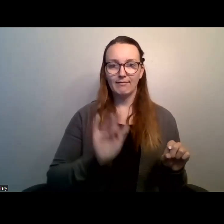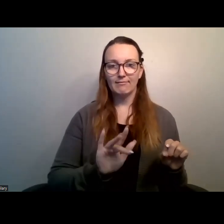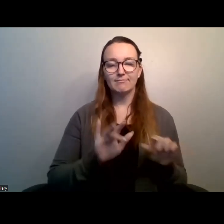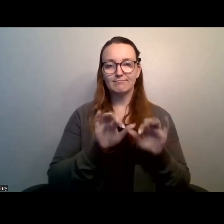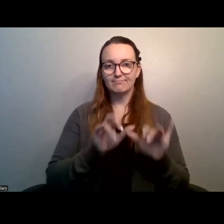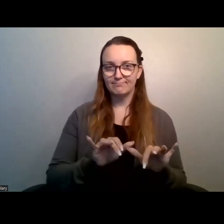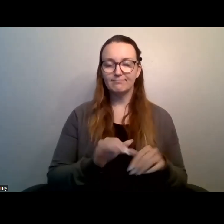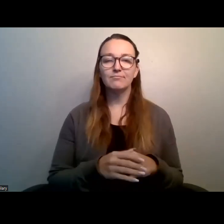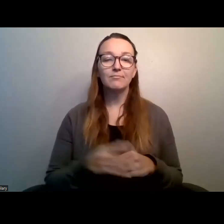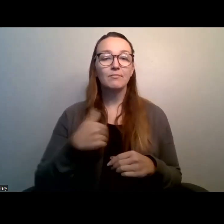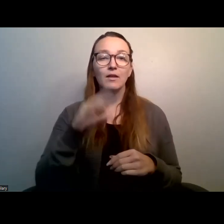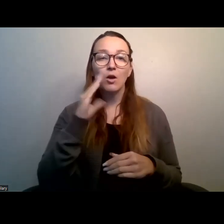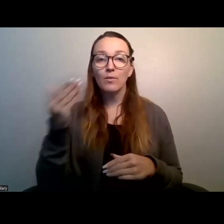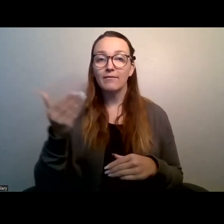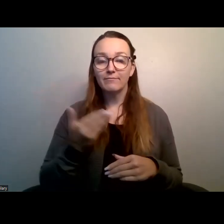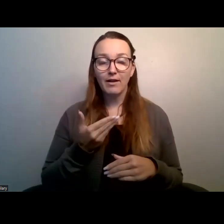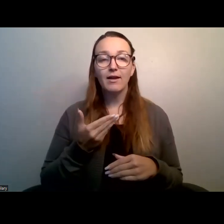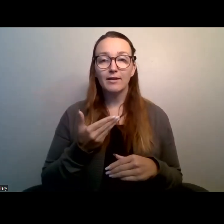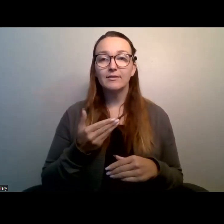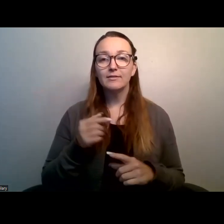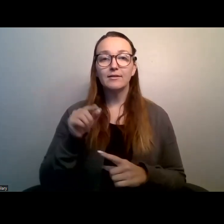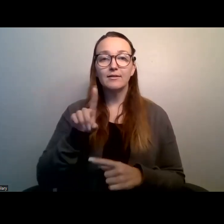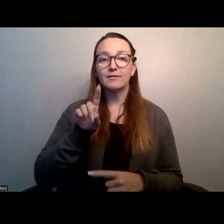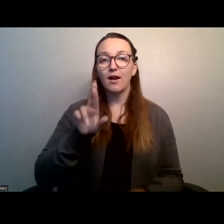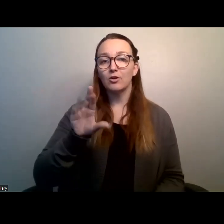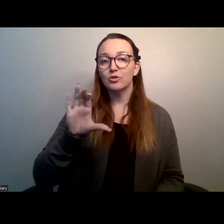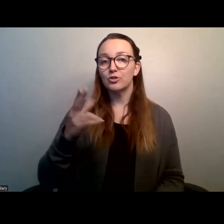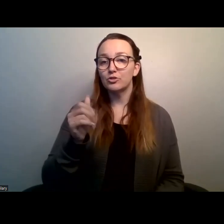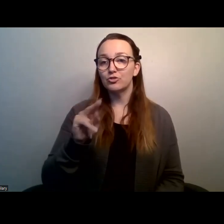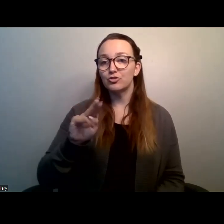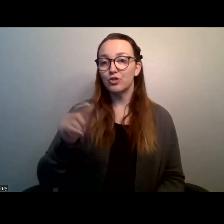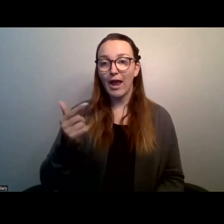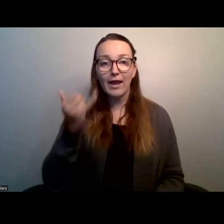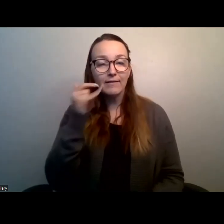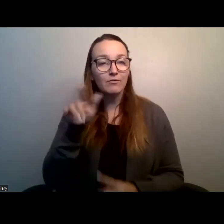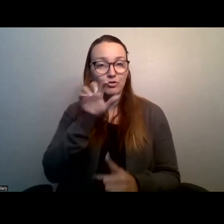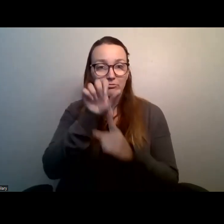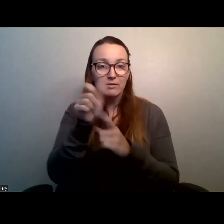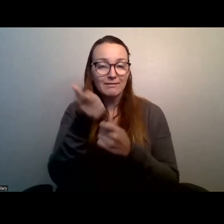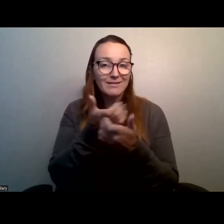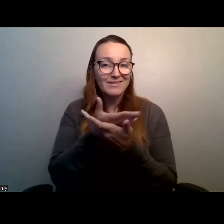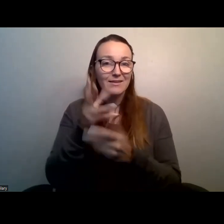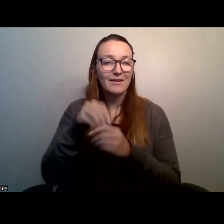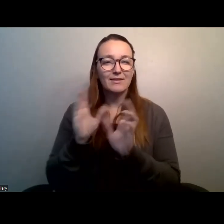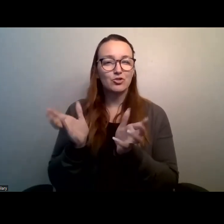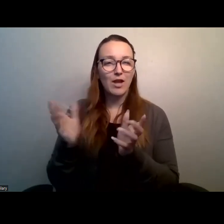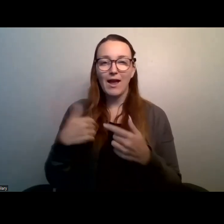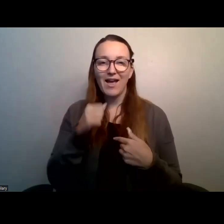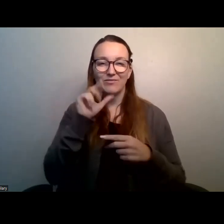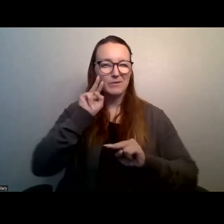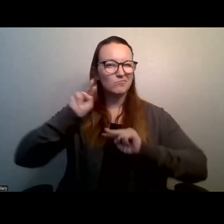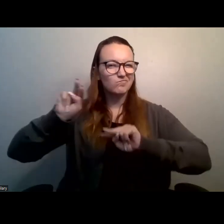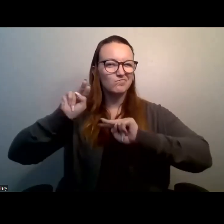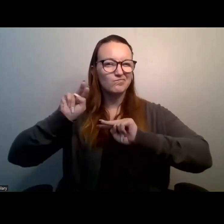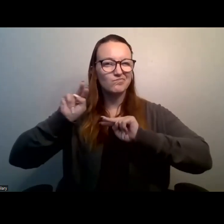And I'm going to invite my colleague, Dr. Chang, if she caught anything in the chat. I haven't been watching the